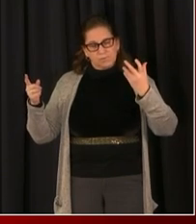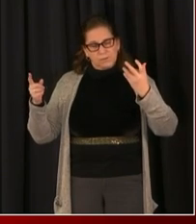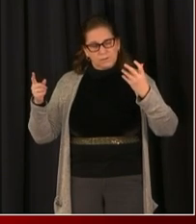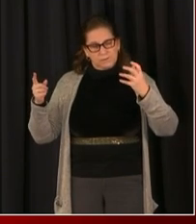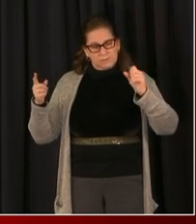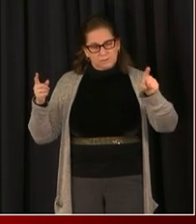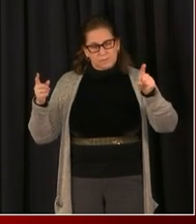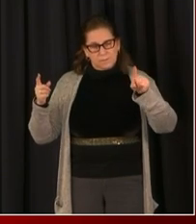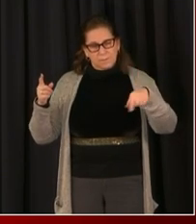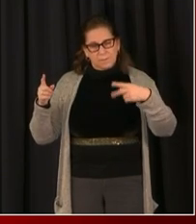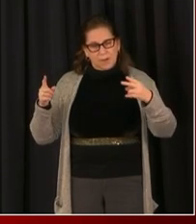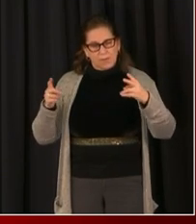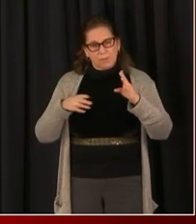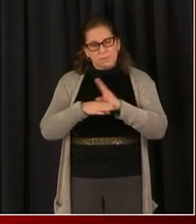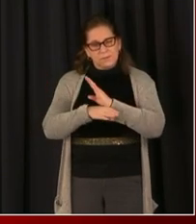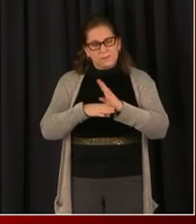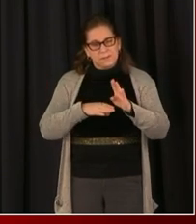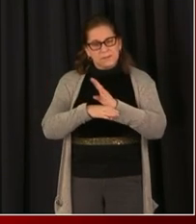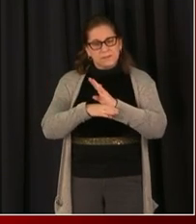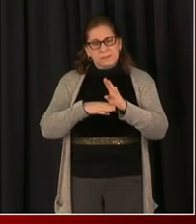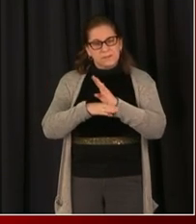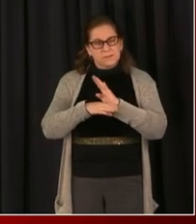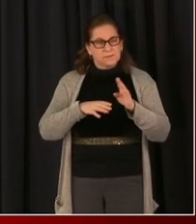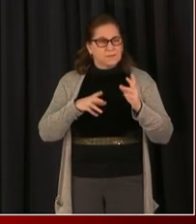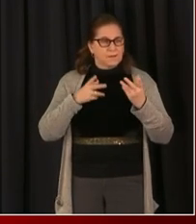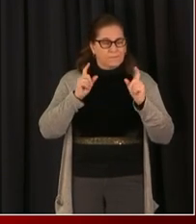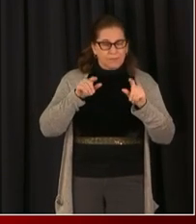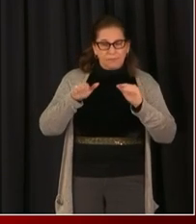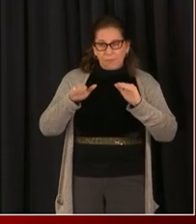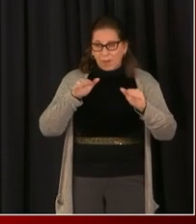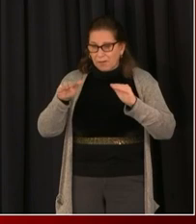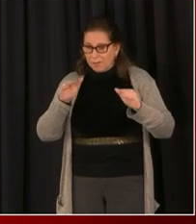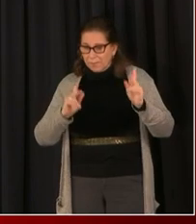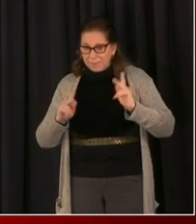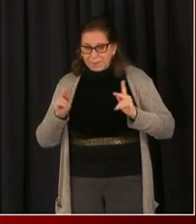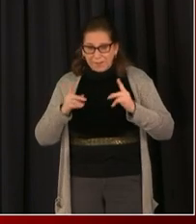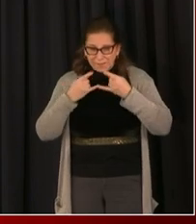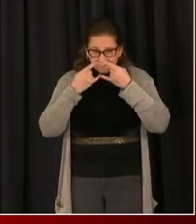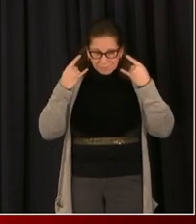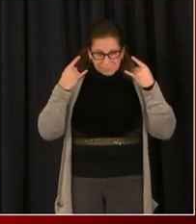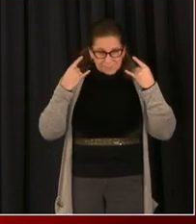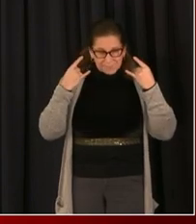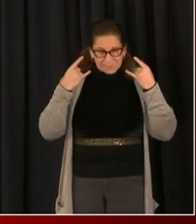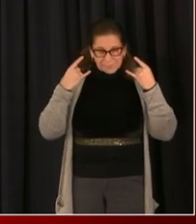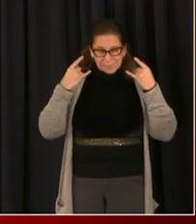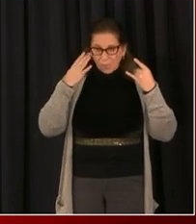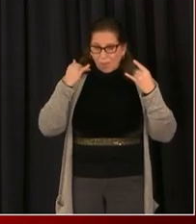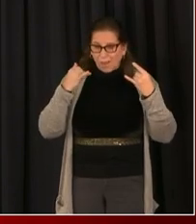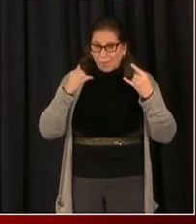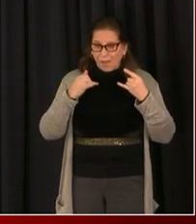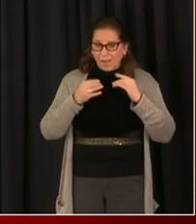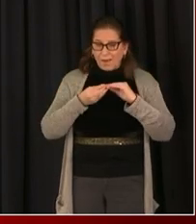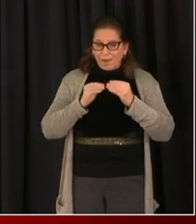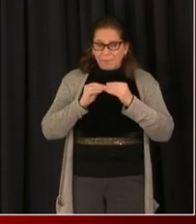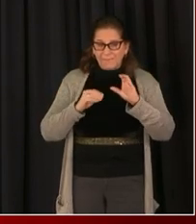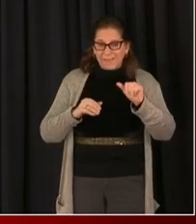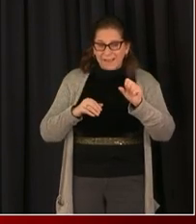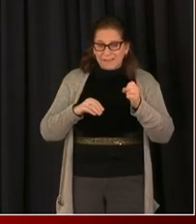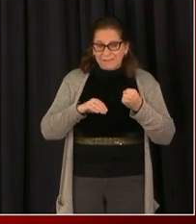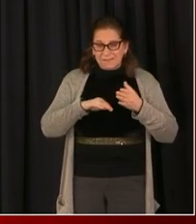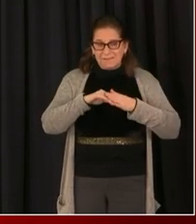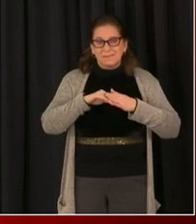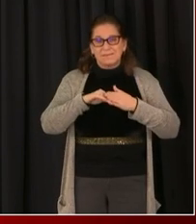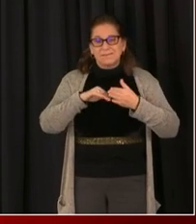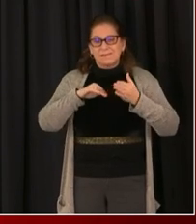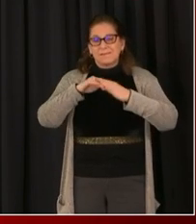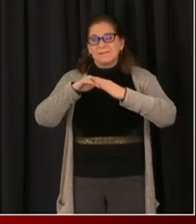and schools that you mentioned. Is there any consideration for perhaps harsher penalties for things like not wearing masks in public? I